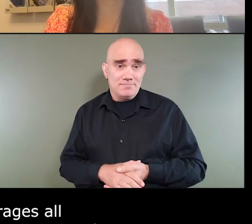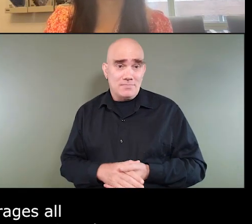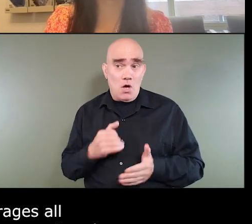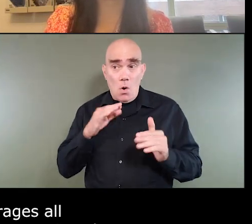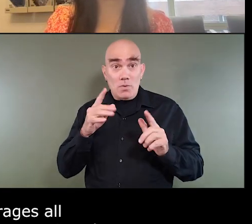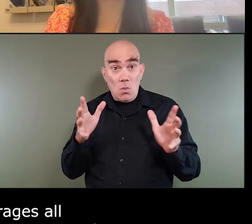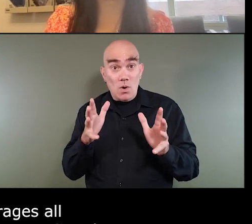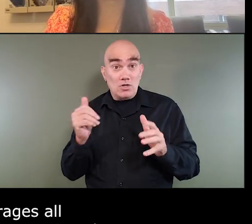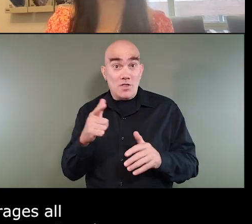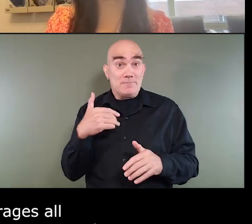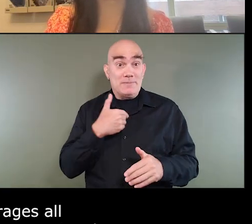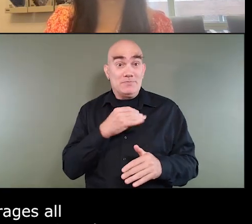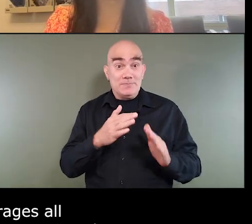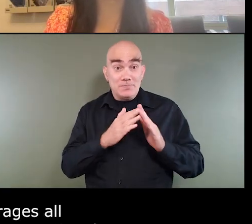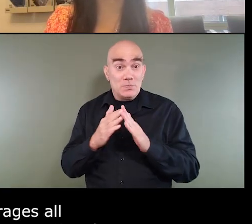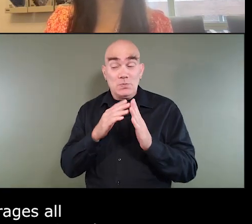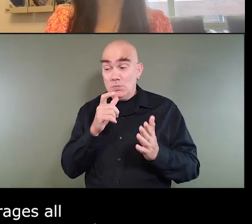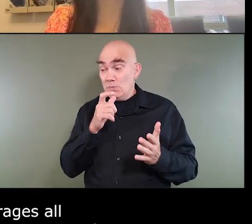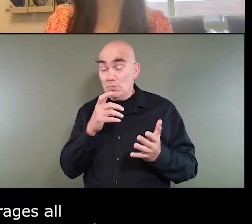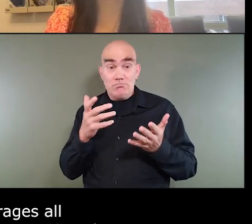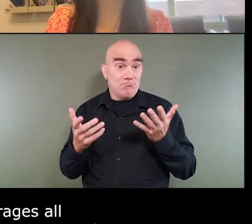important. I hope it encourages